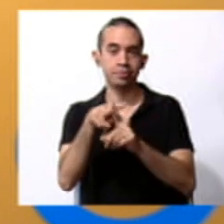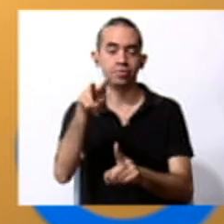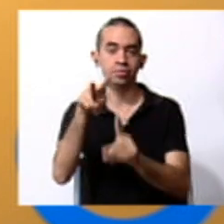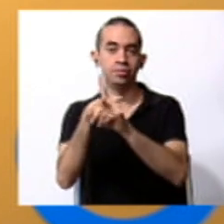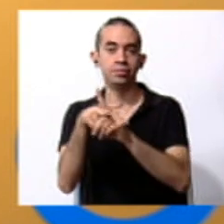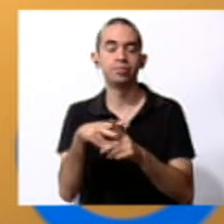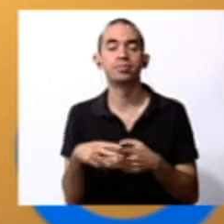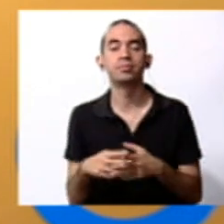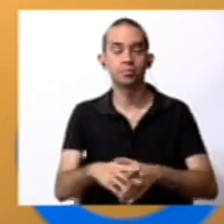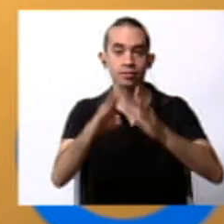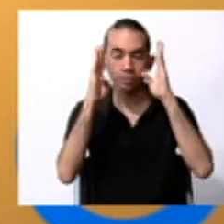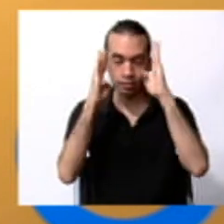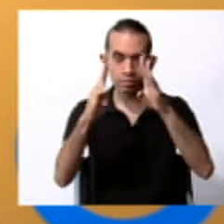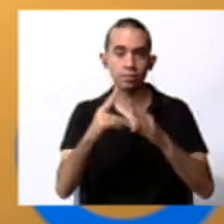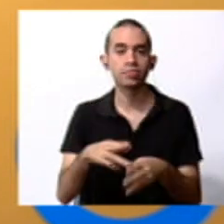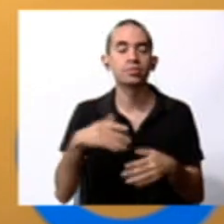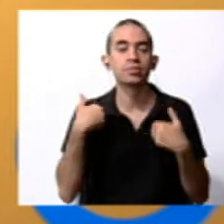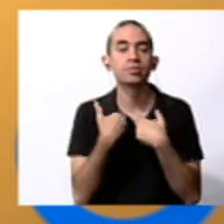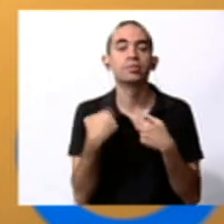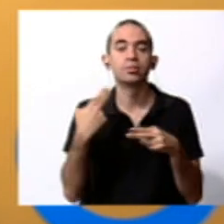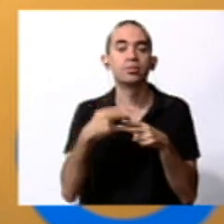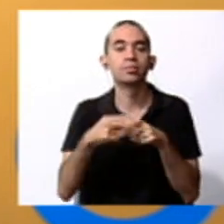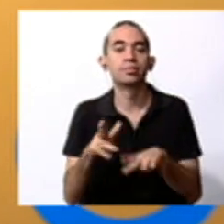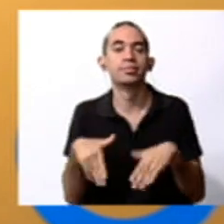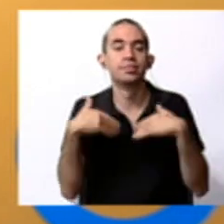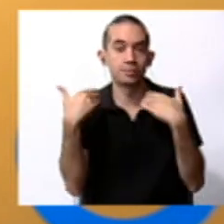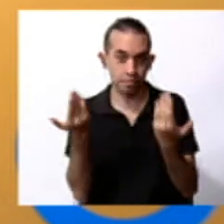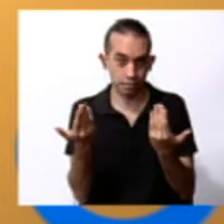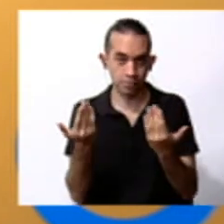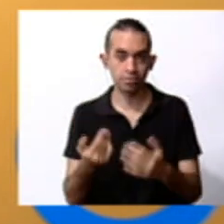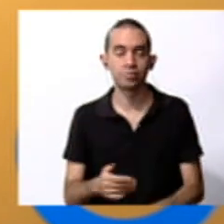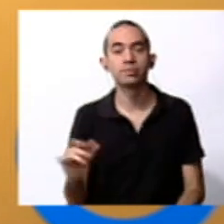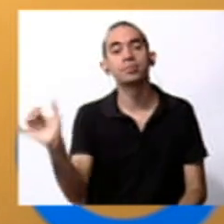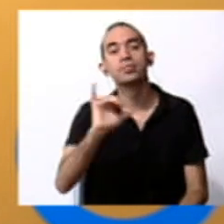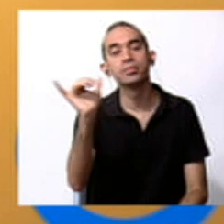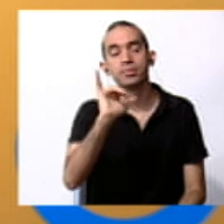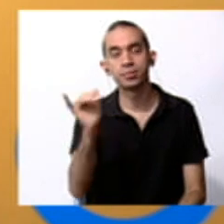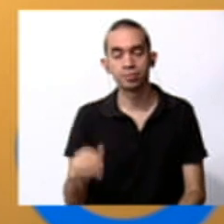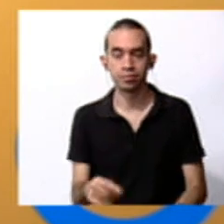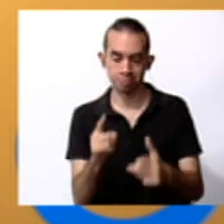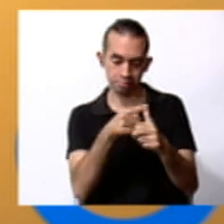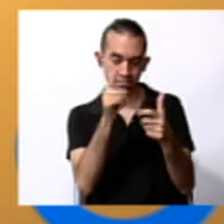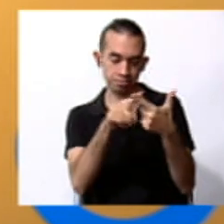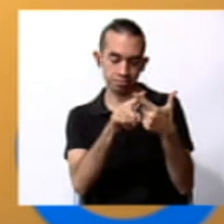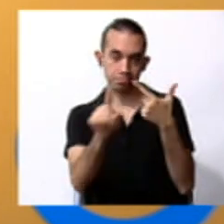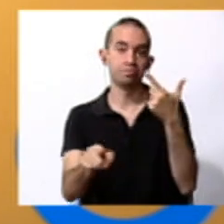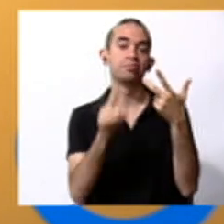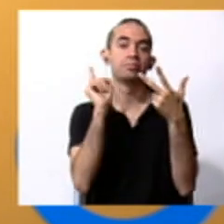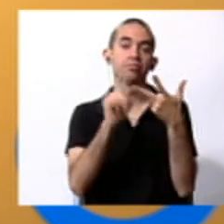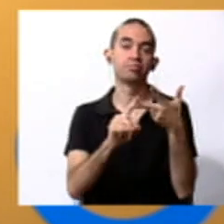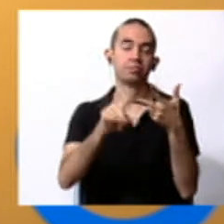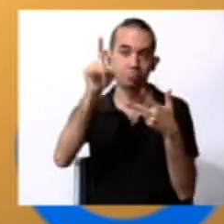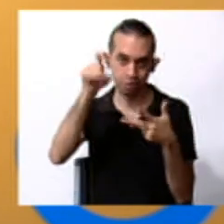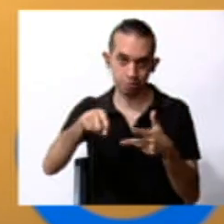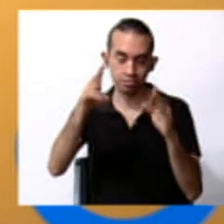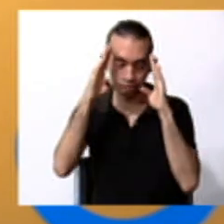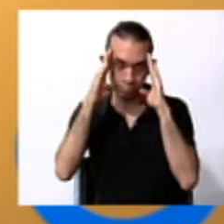pay attention to the name of the animals. And also, number three, you have to pay